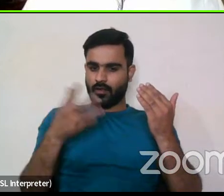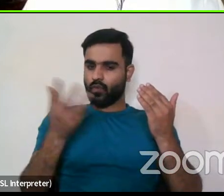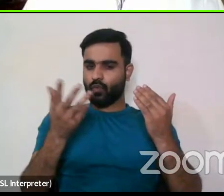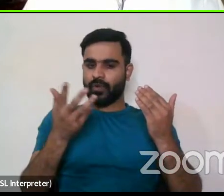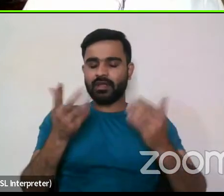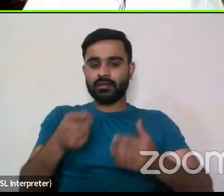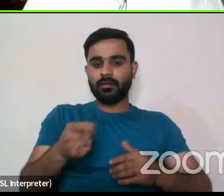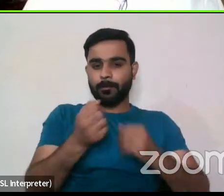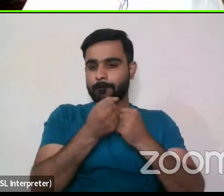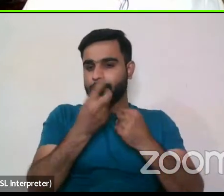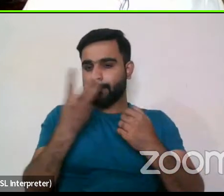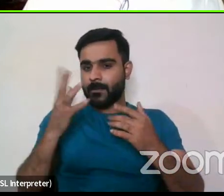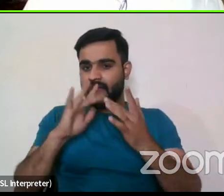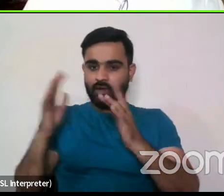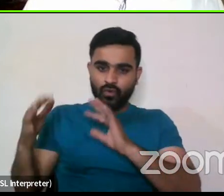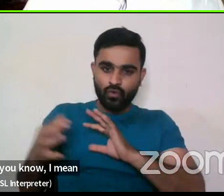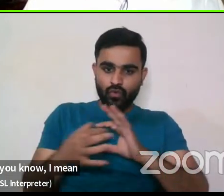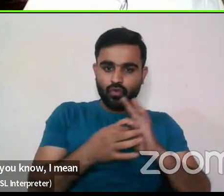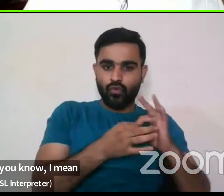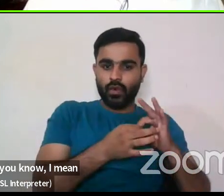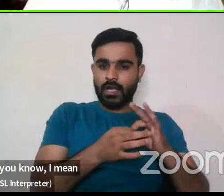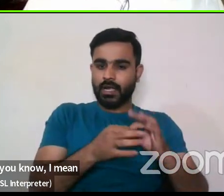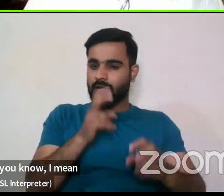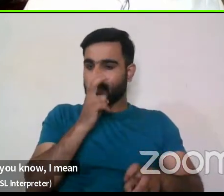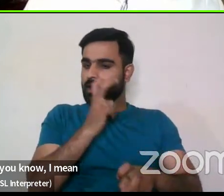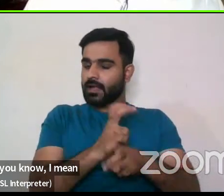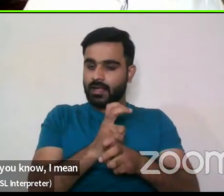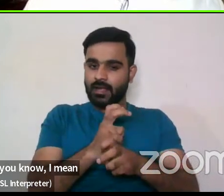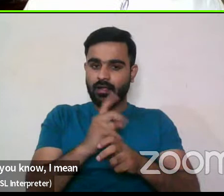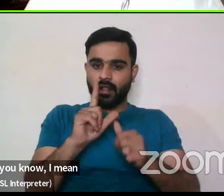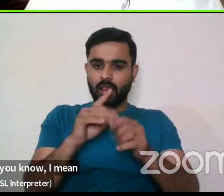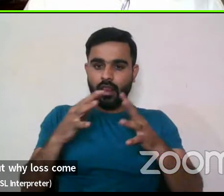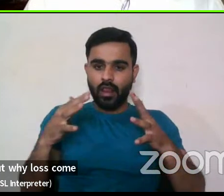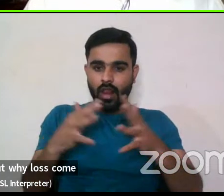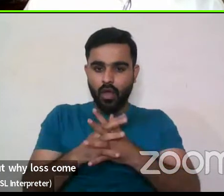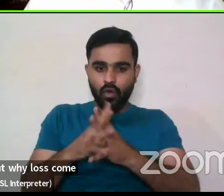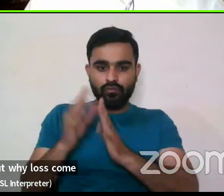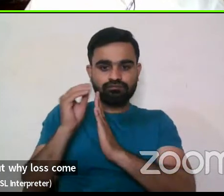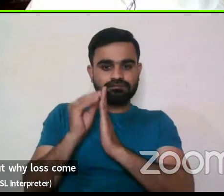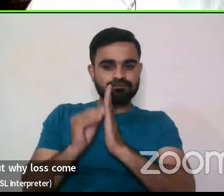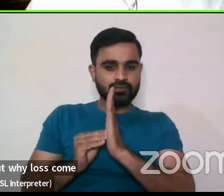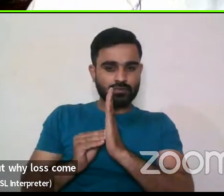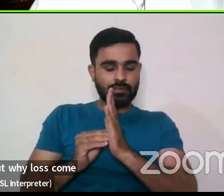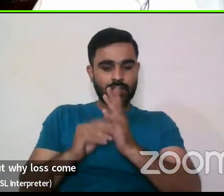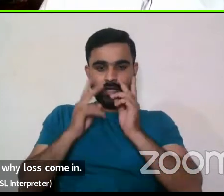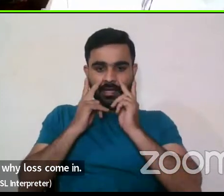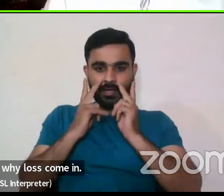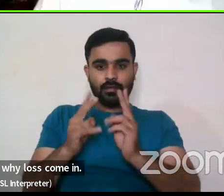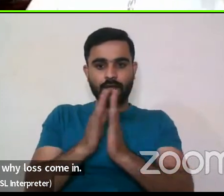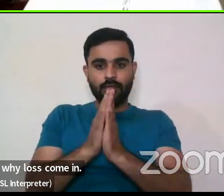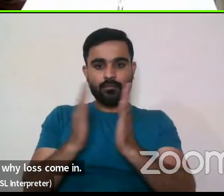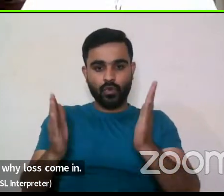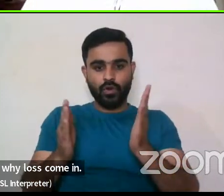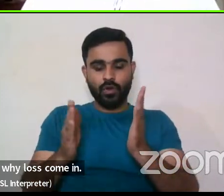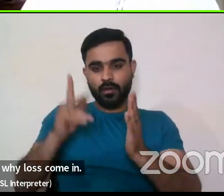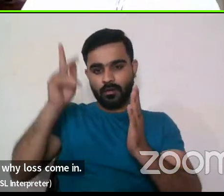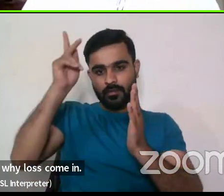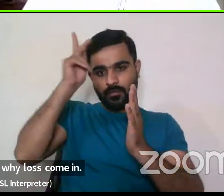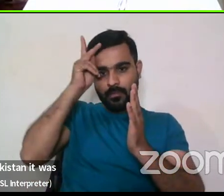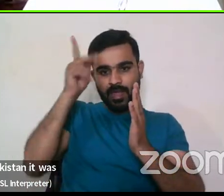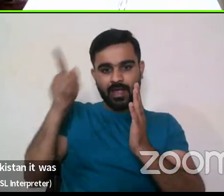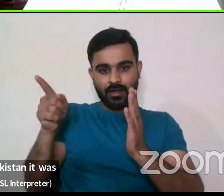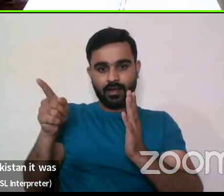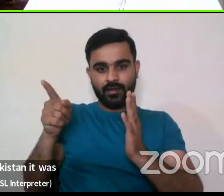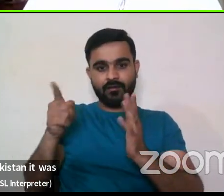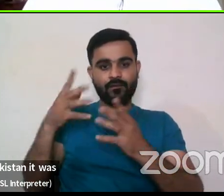because, in many contexts, it's hard to figure out why laws come in And I saw the book says that in Pakistan, it was the